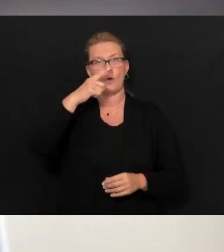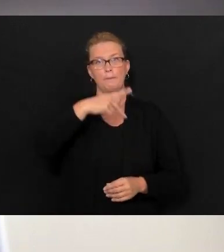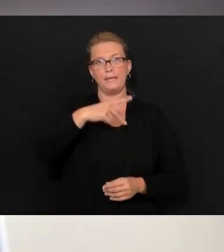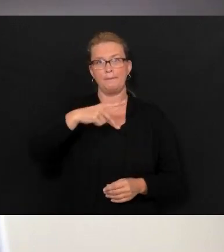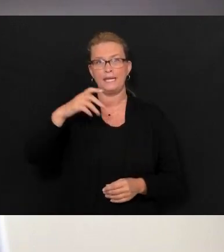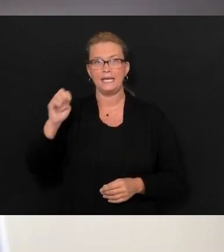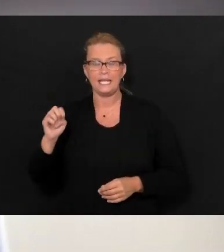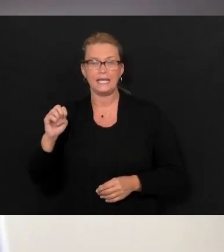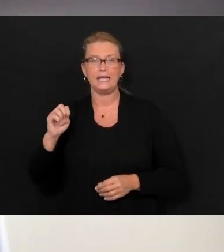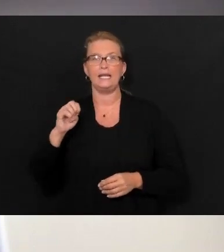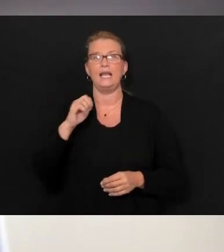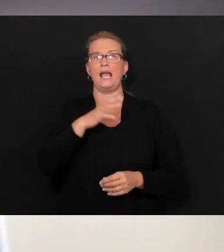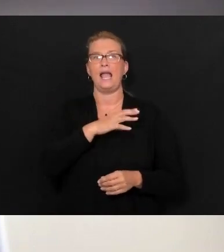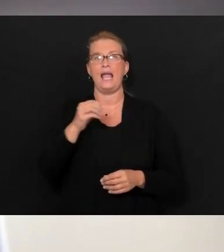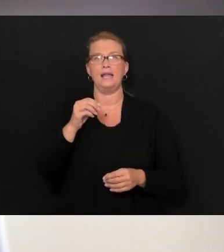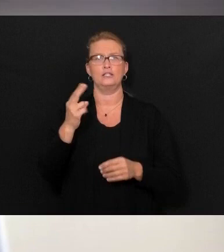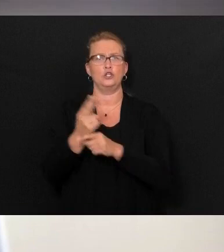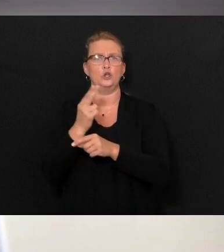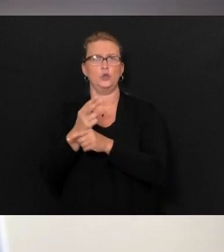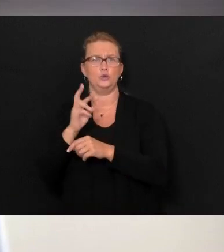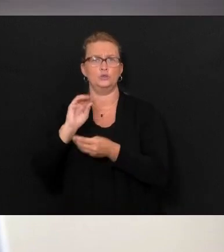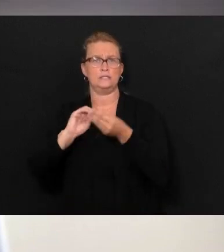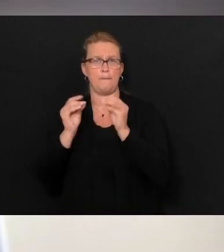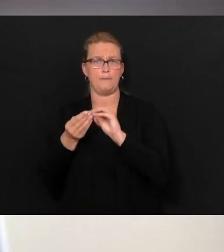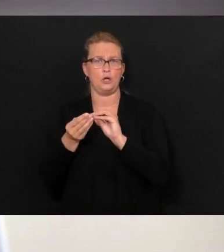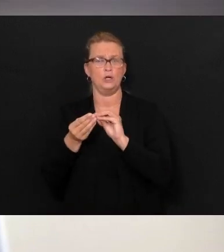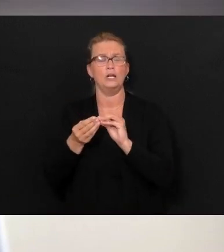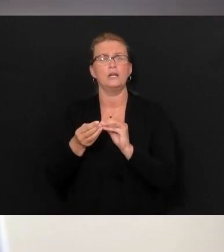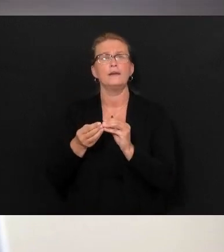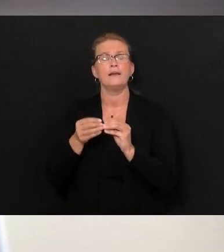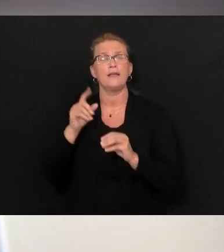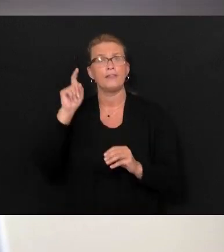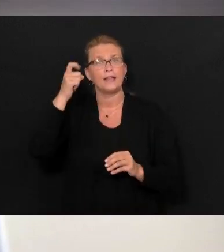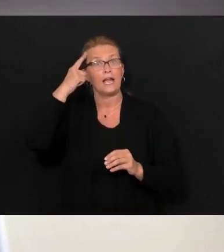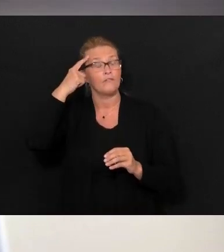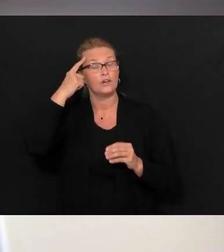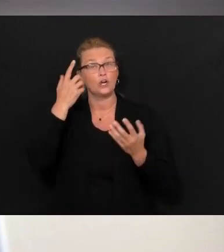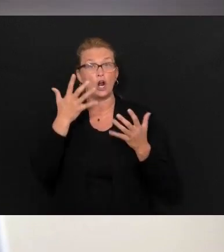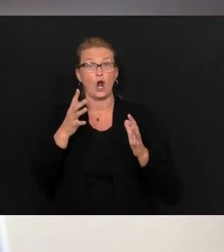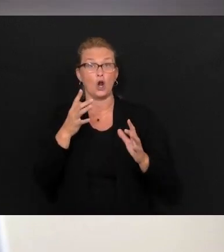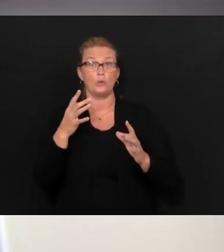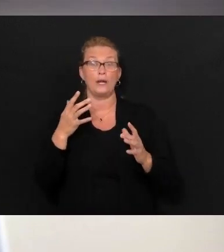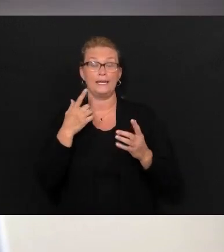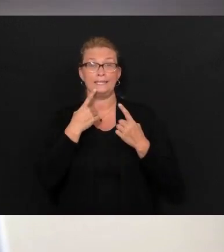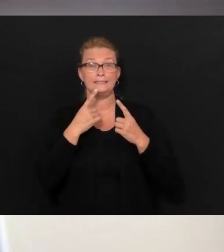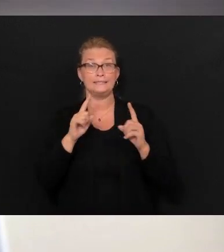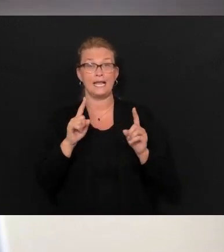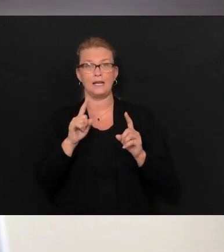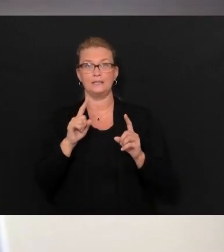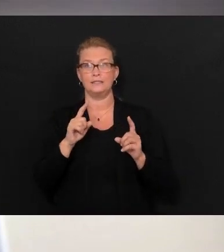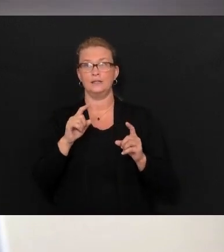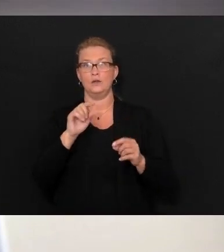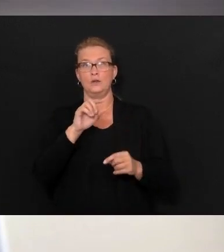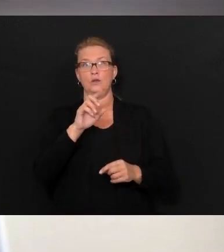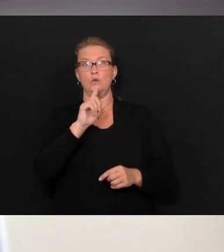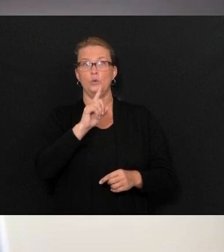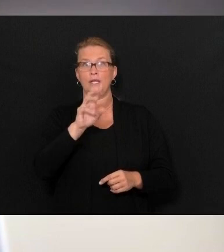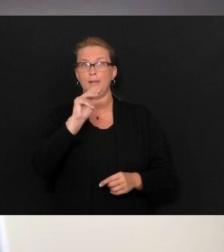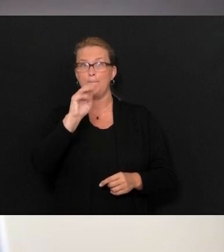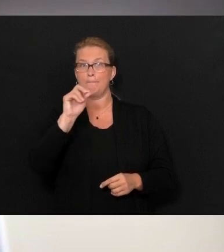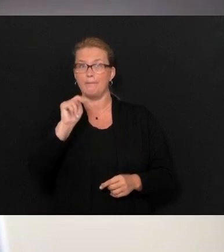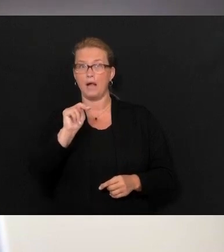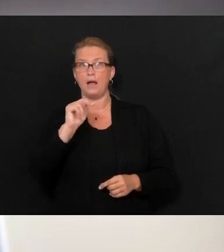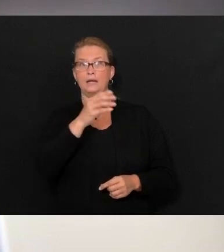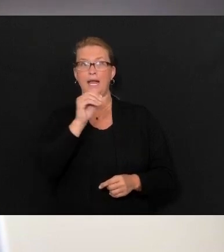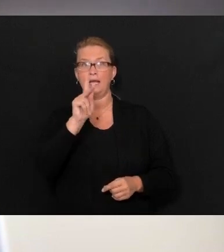and a PPE forecast. As the governor pointed out, significant number of support efforts going on, particularly in Mon and Kanawha